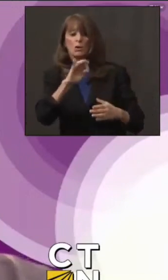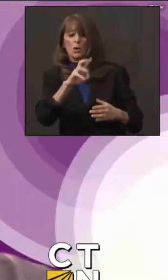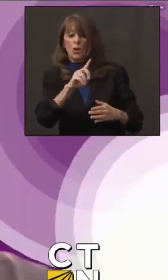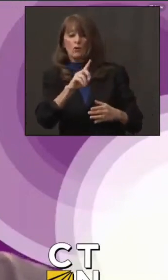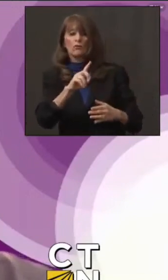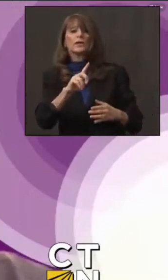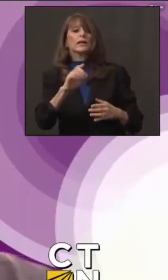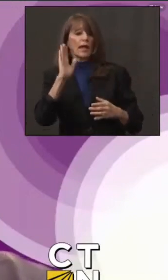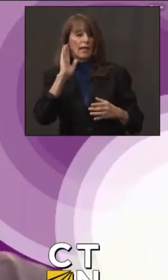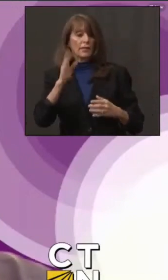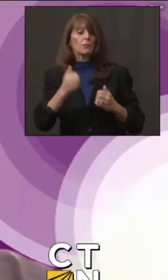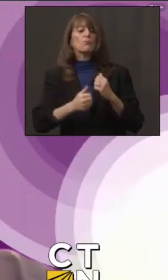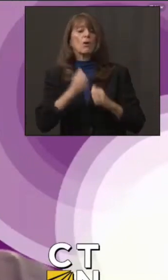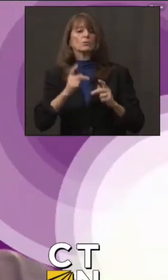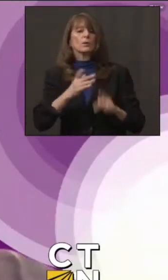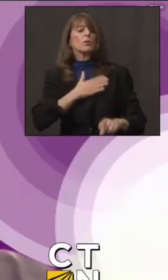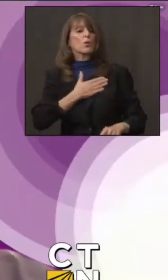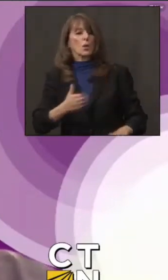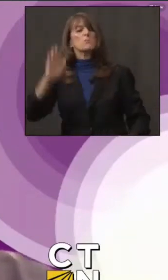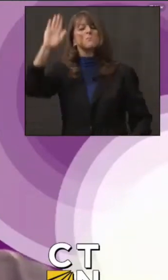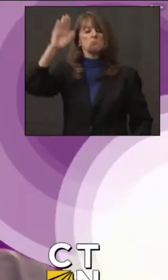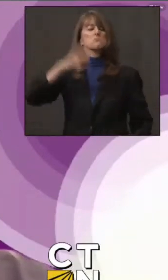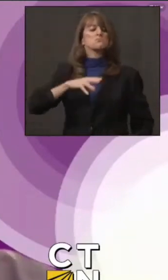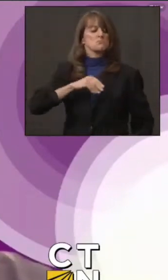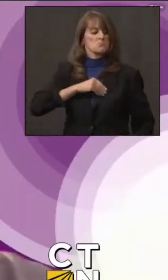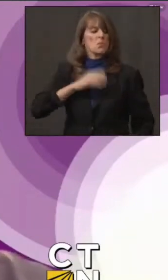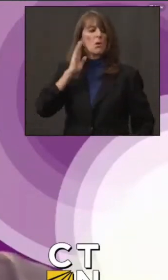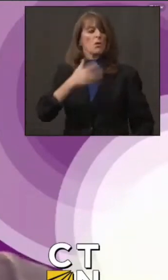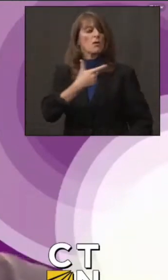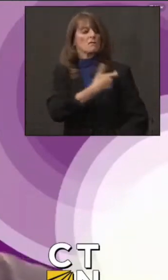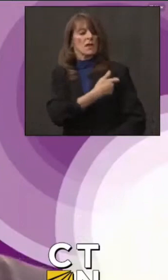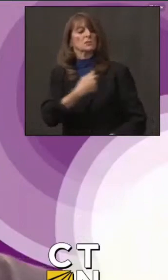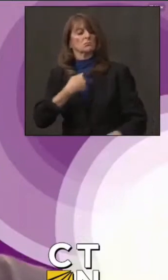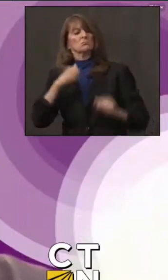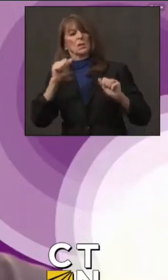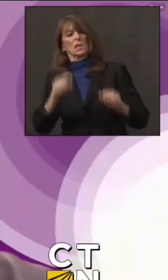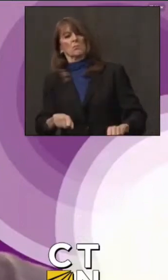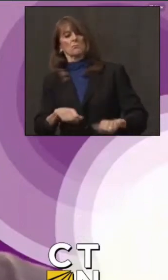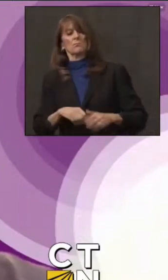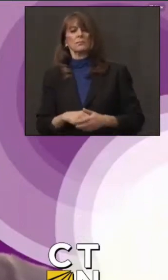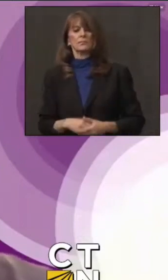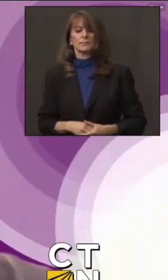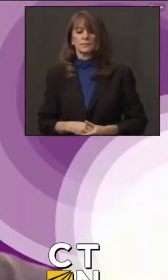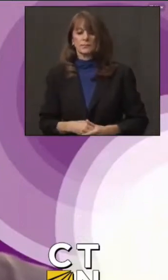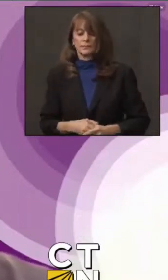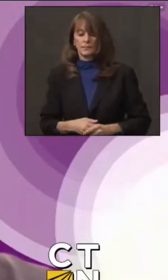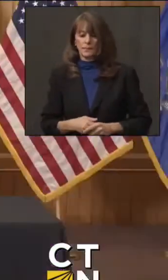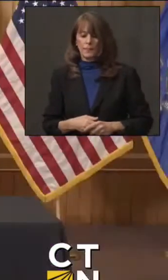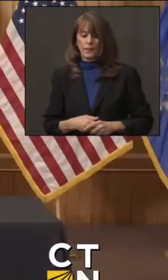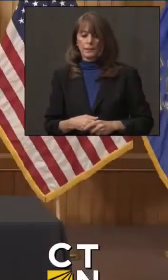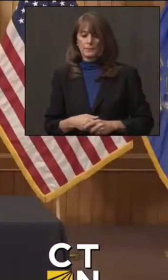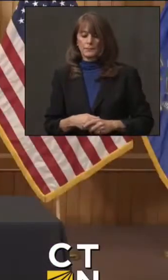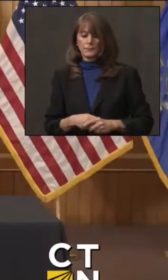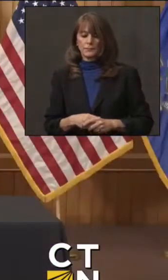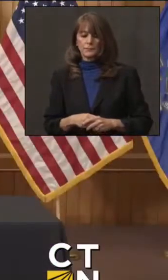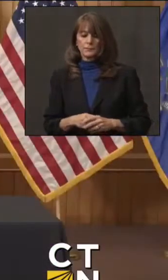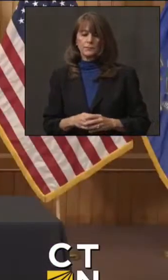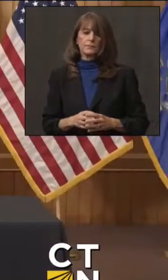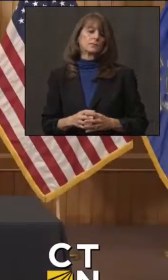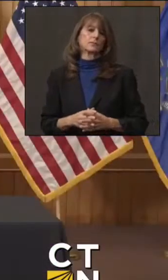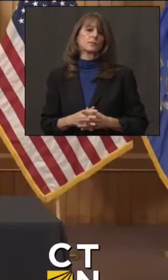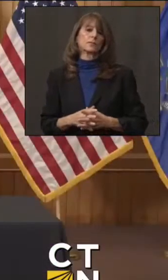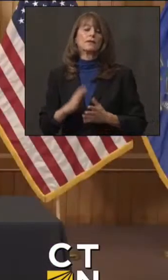every single day will raise their hands and say, it's the right thing to do. We'll get the vaccine. And lastly, for the